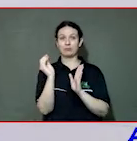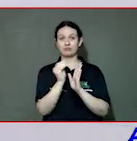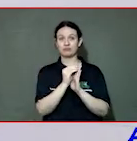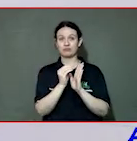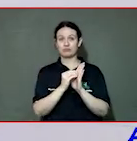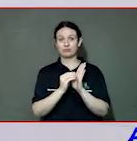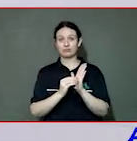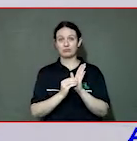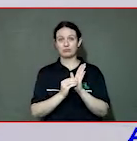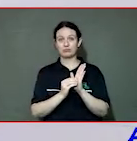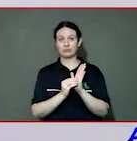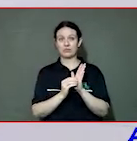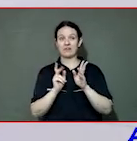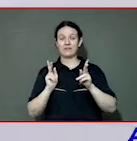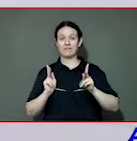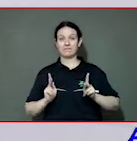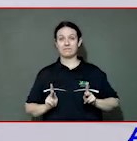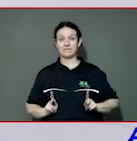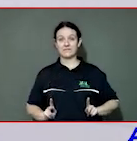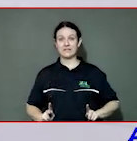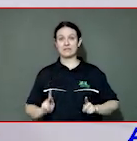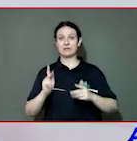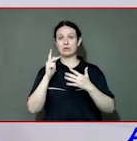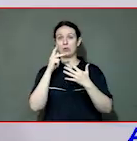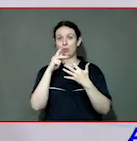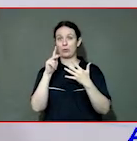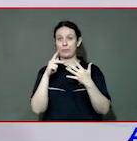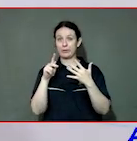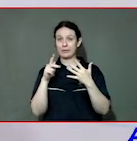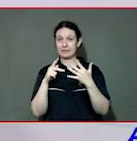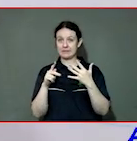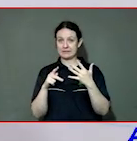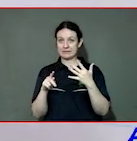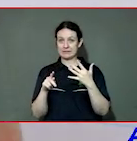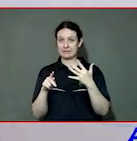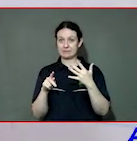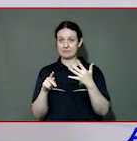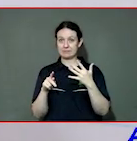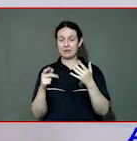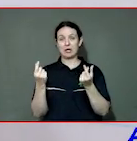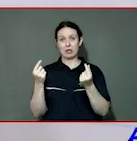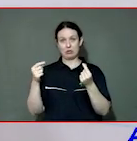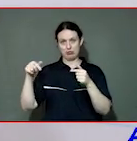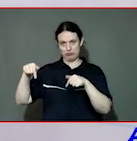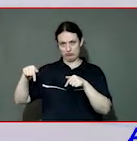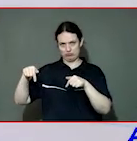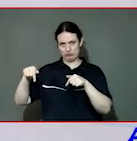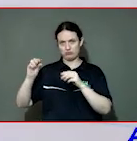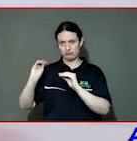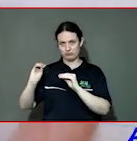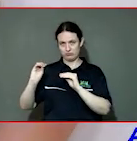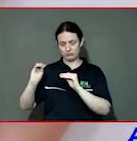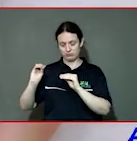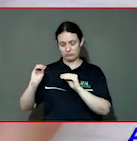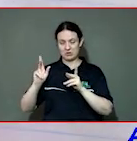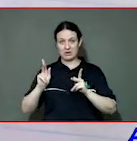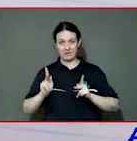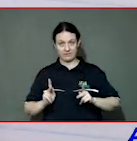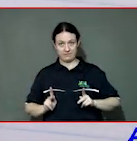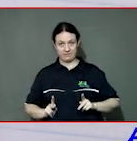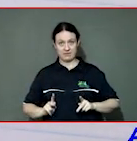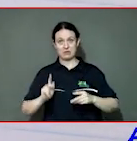It will be physical properties that I'm going to do just now. Physical